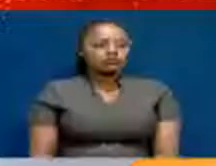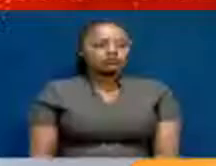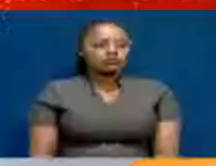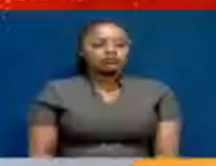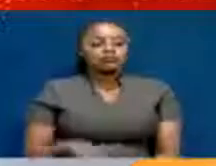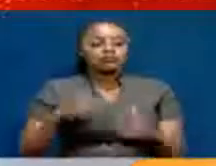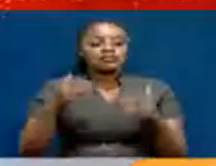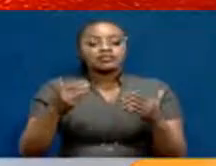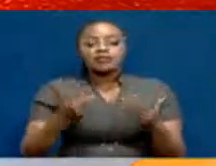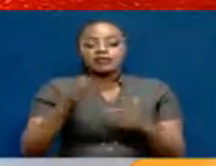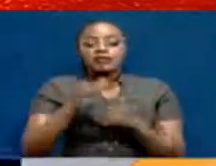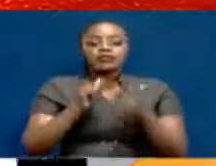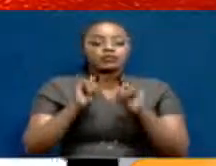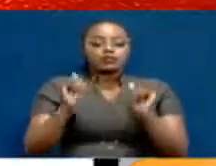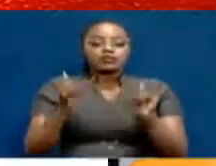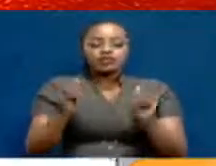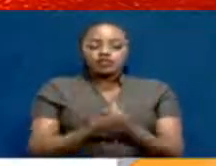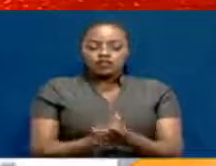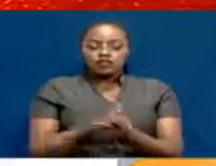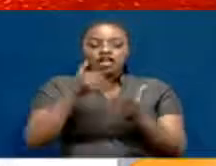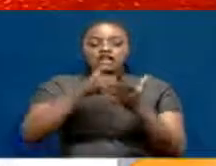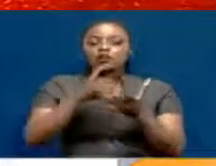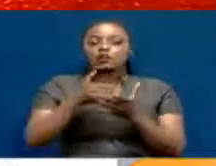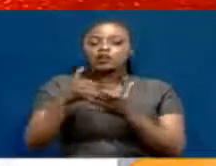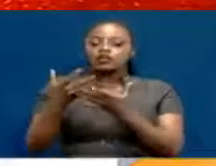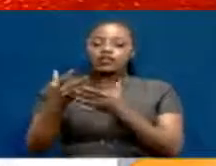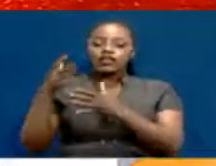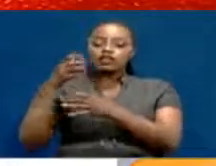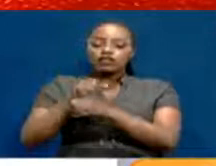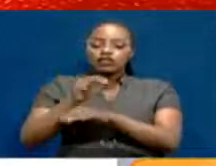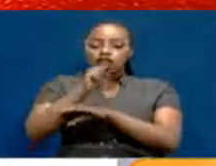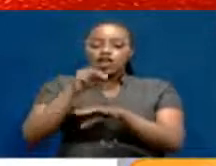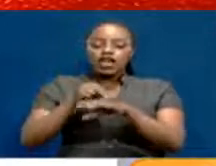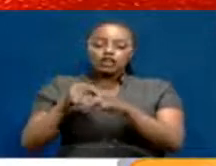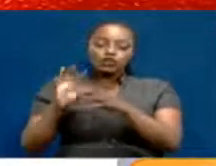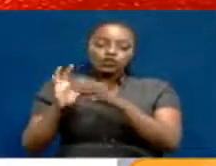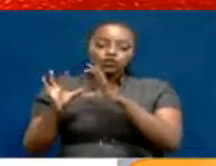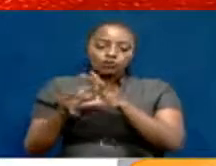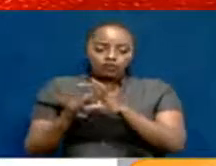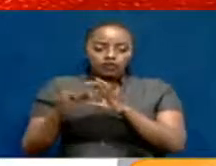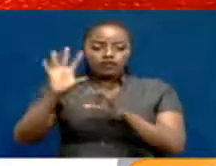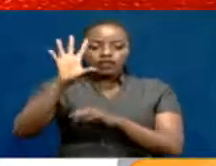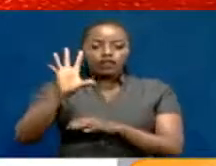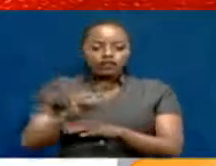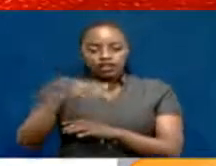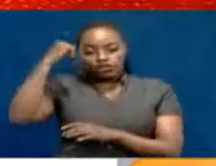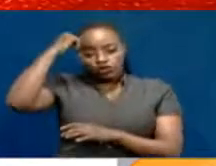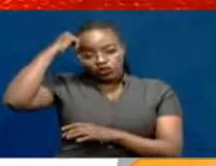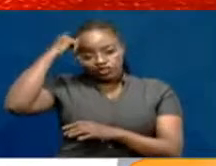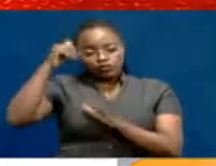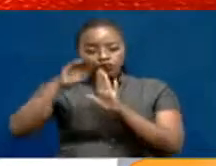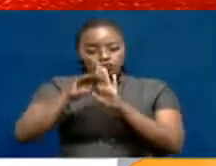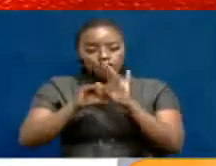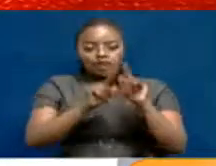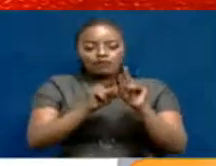Now, seven elite Kenyan athletes are part of the Association of National Olympic Committees of Africa scholarship program